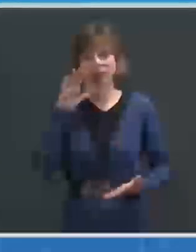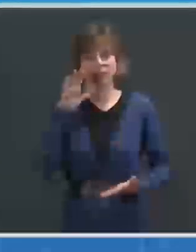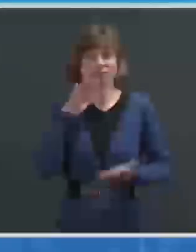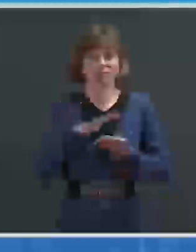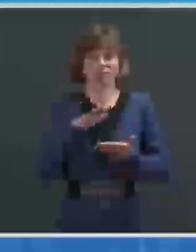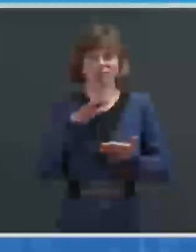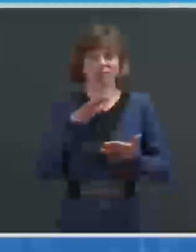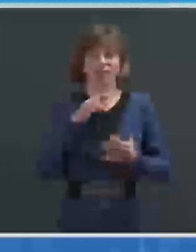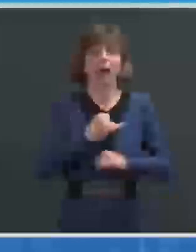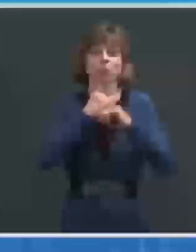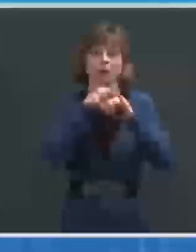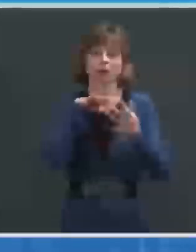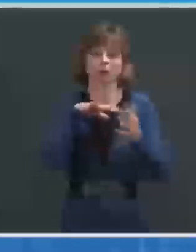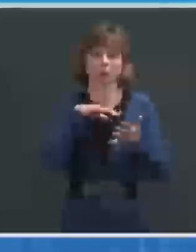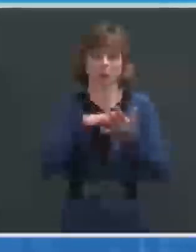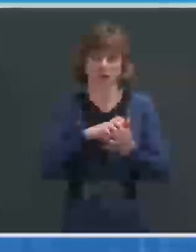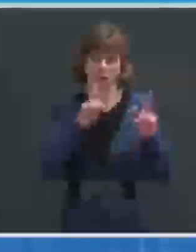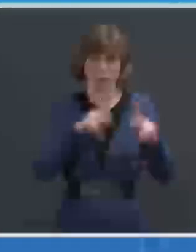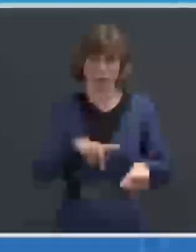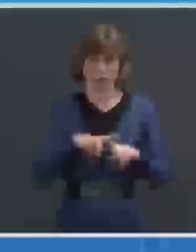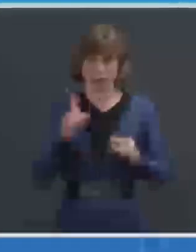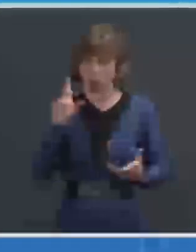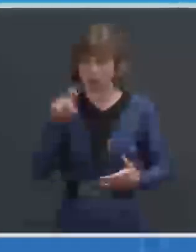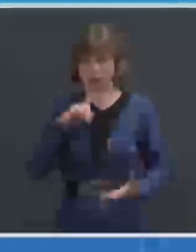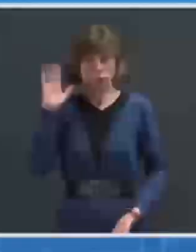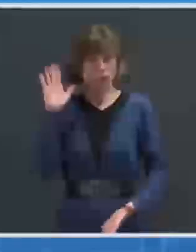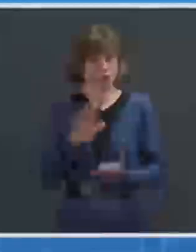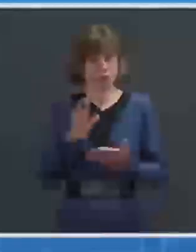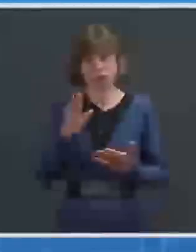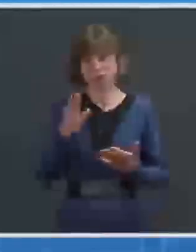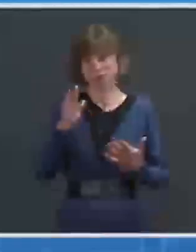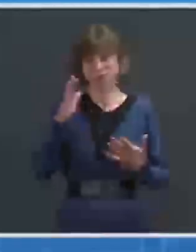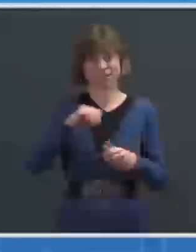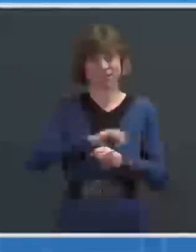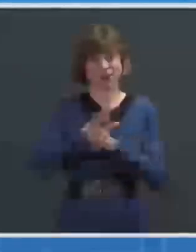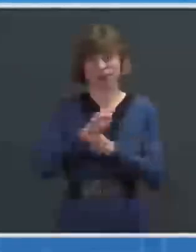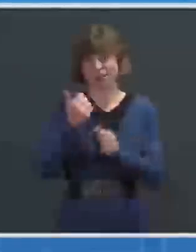virus everywhere, but in the community as well as in individuals.